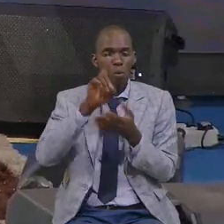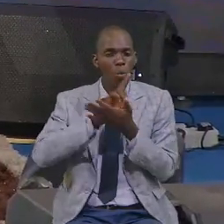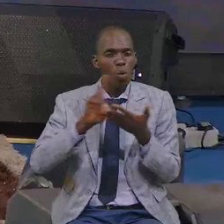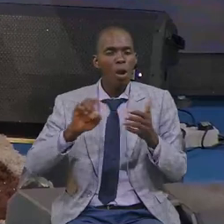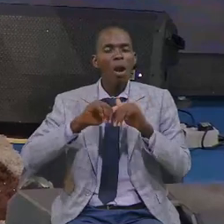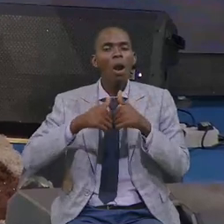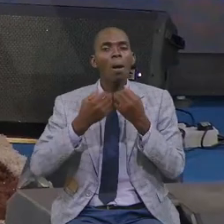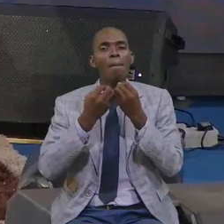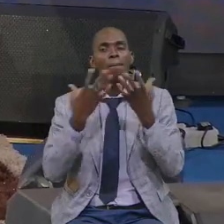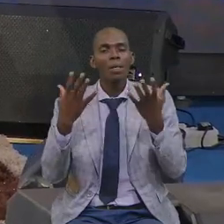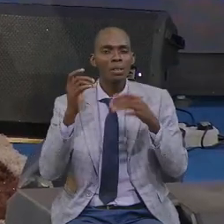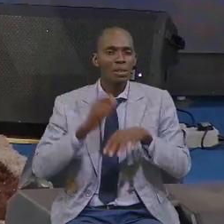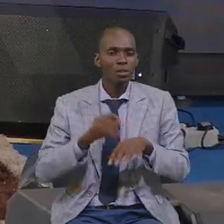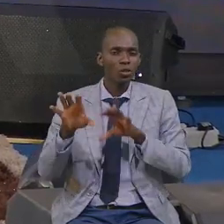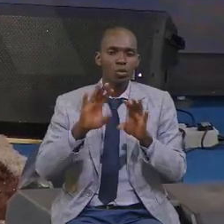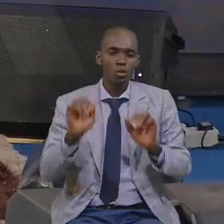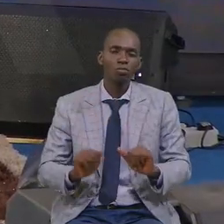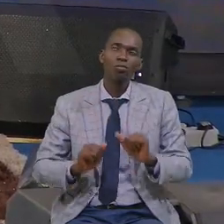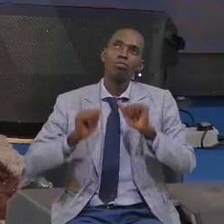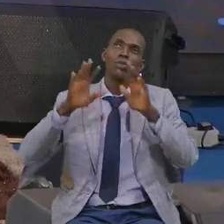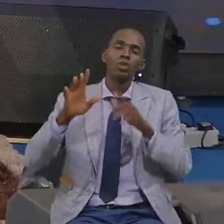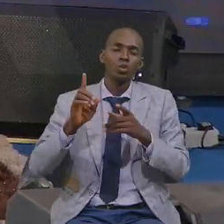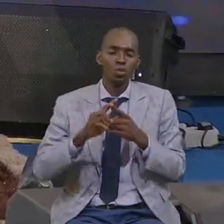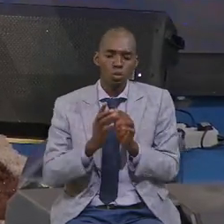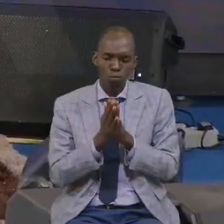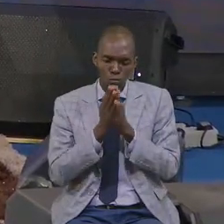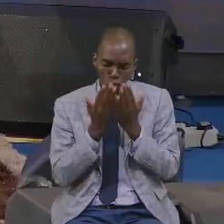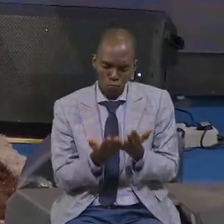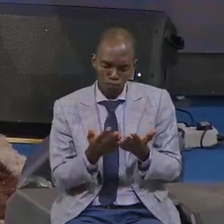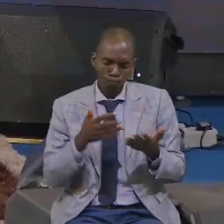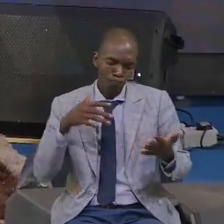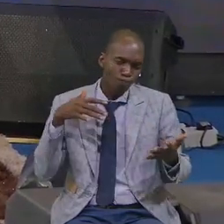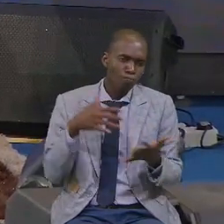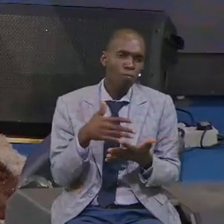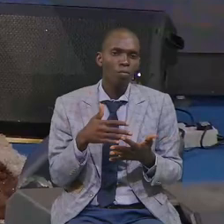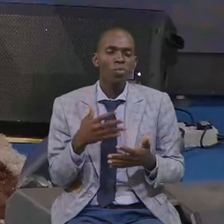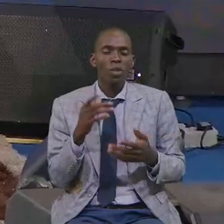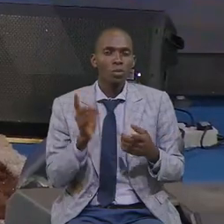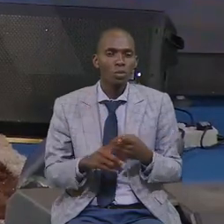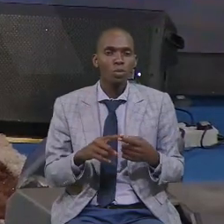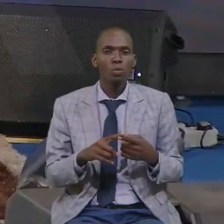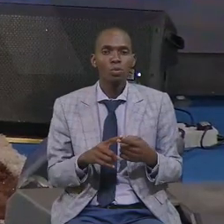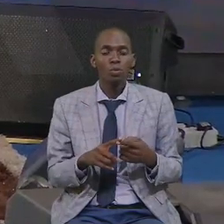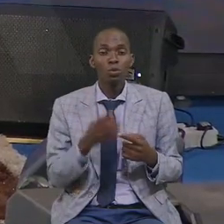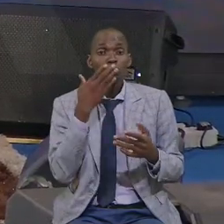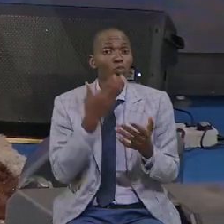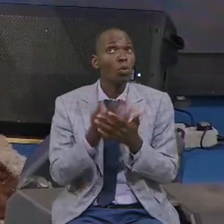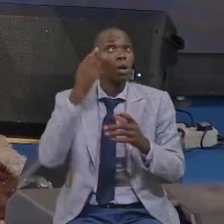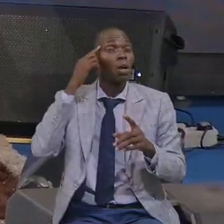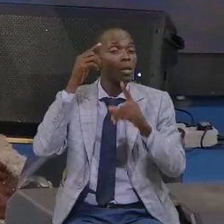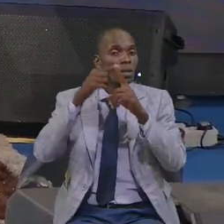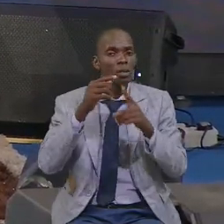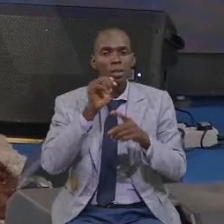you devote to a good career and to a good destiny, a